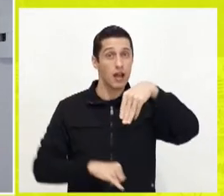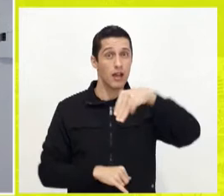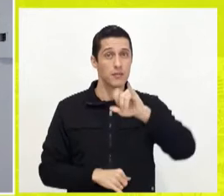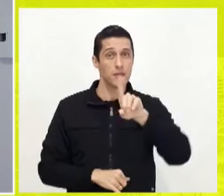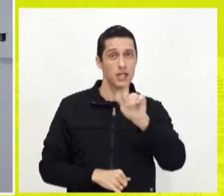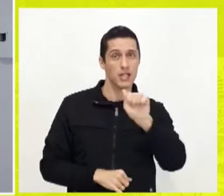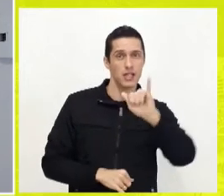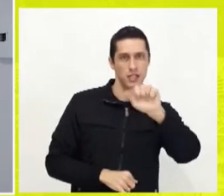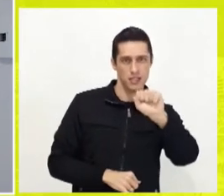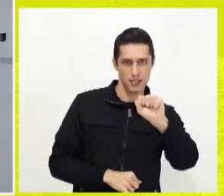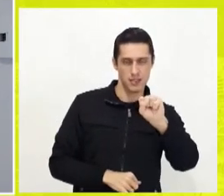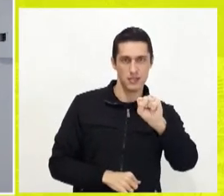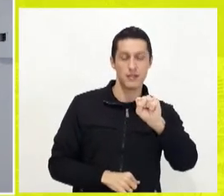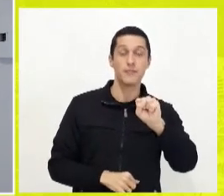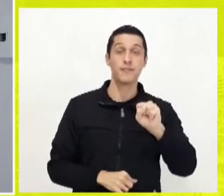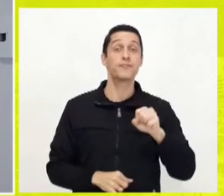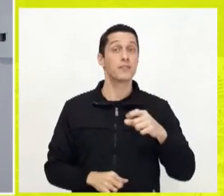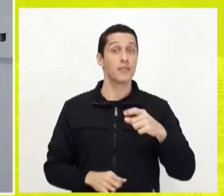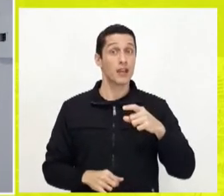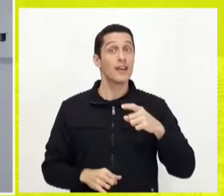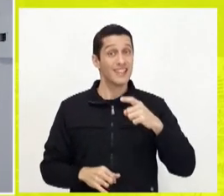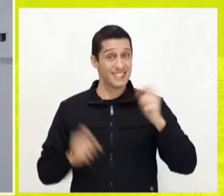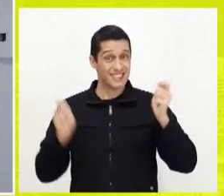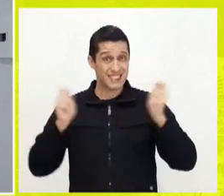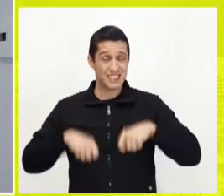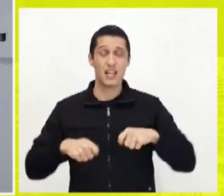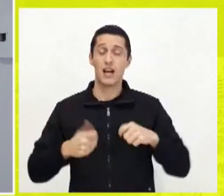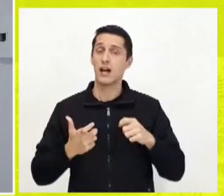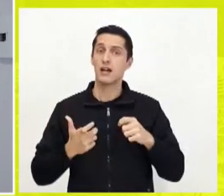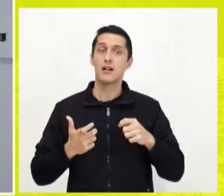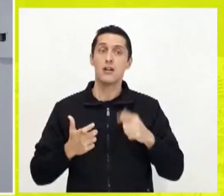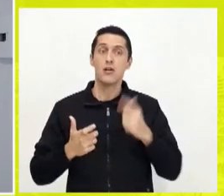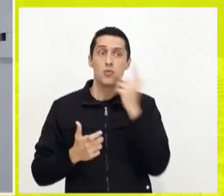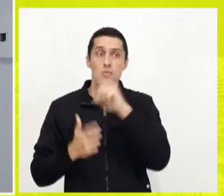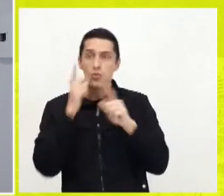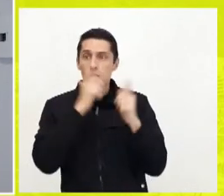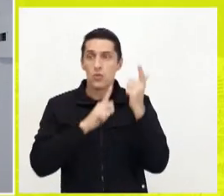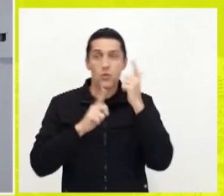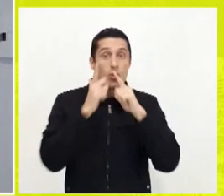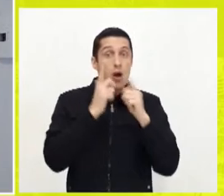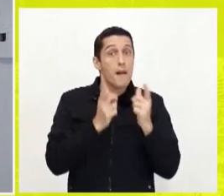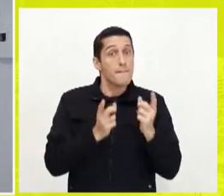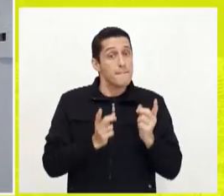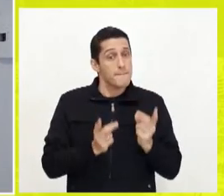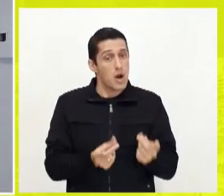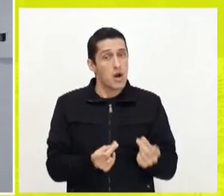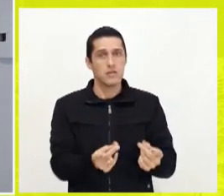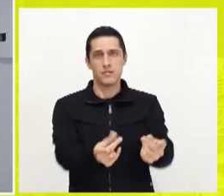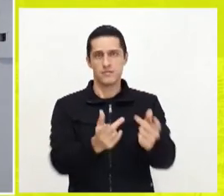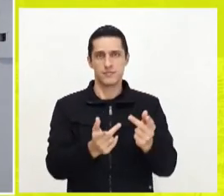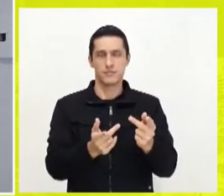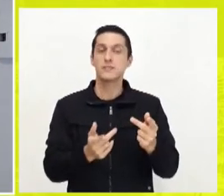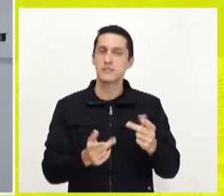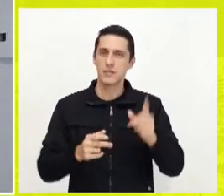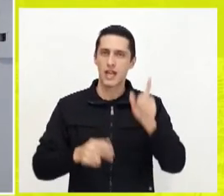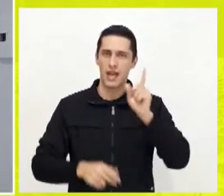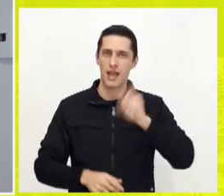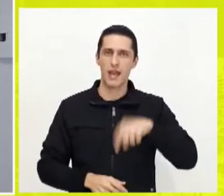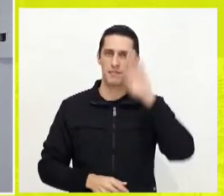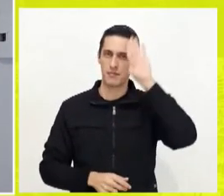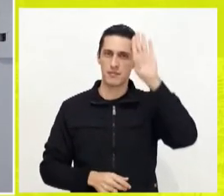that will last longer it will go all the way through the long run this is the principle of